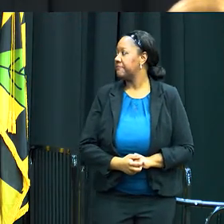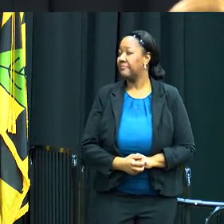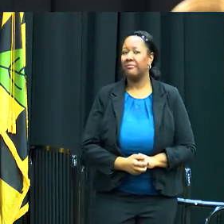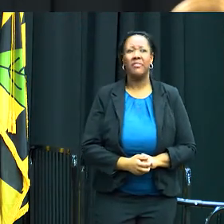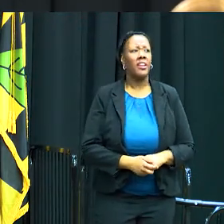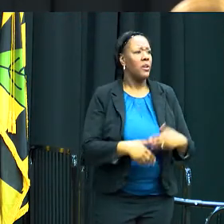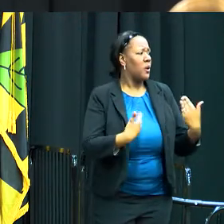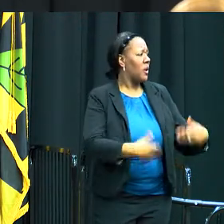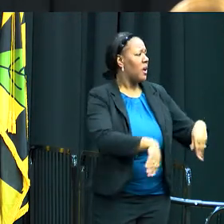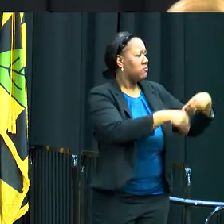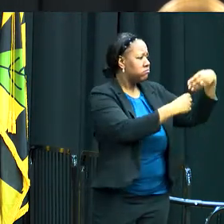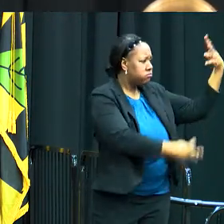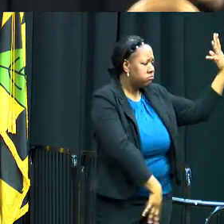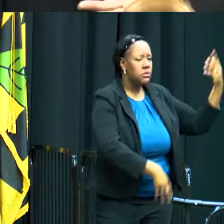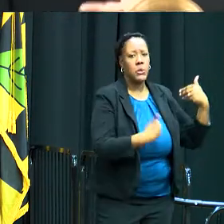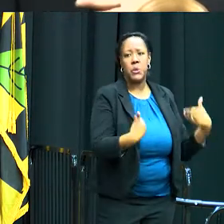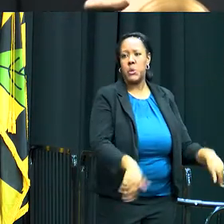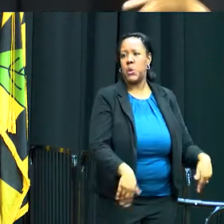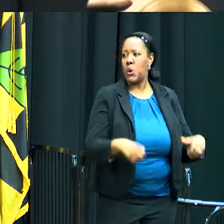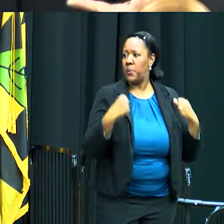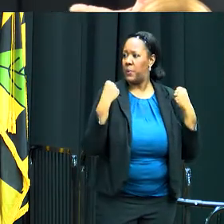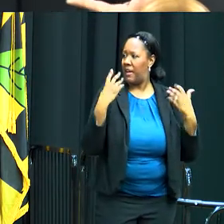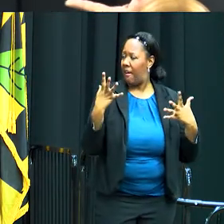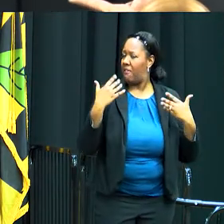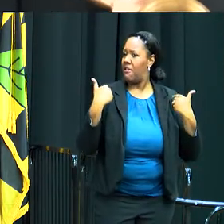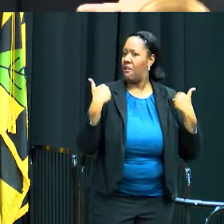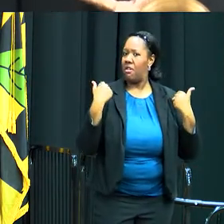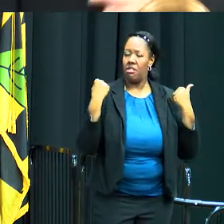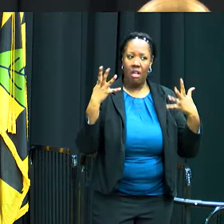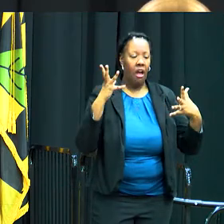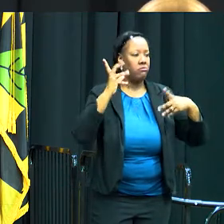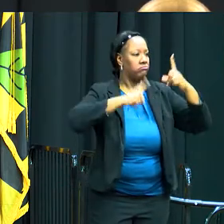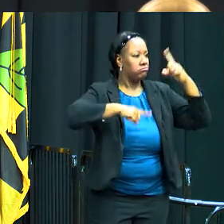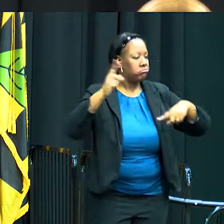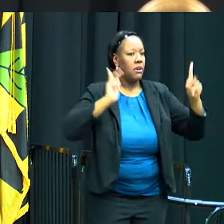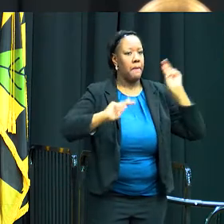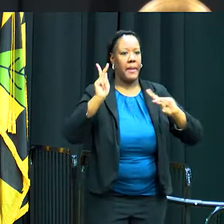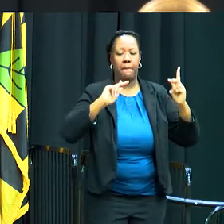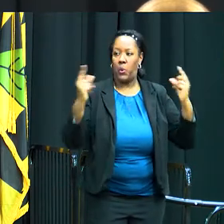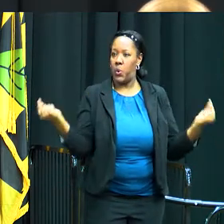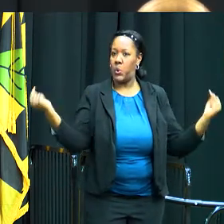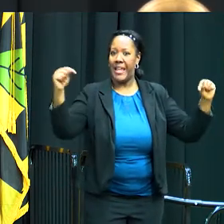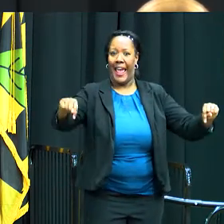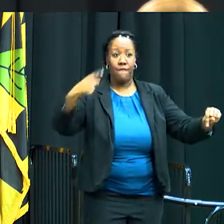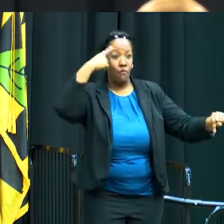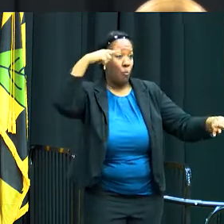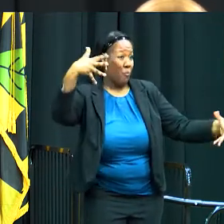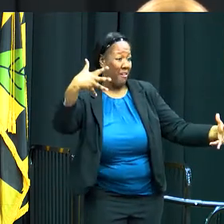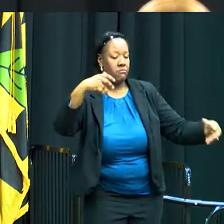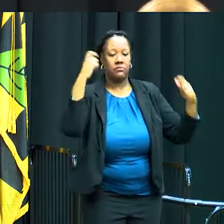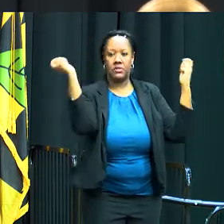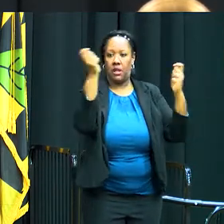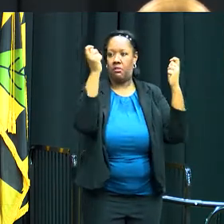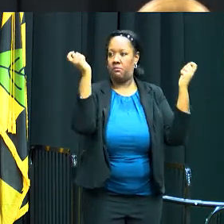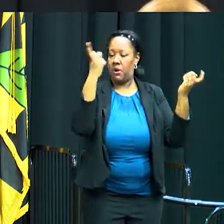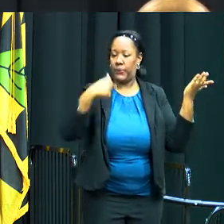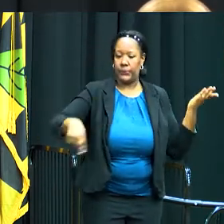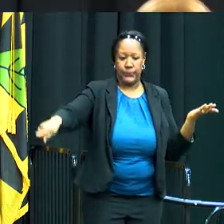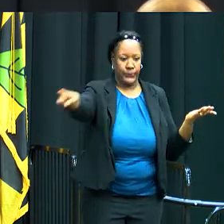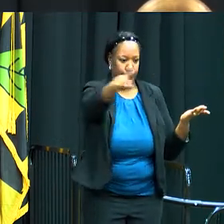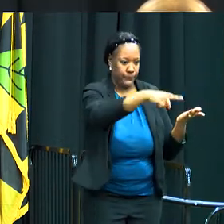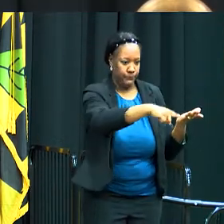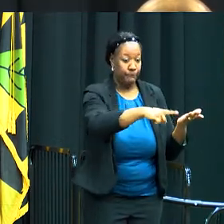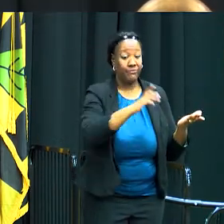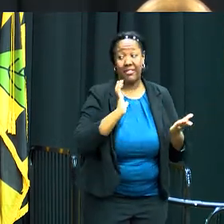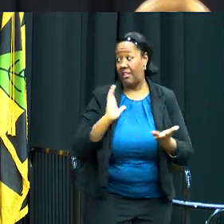So we've got people all over this room here to celebrate you, graduates. Our platform guests are